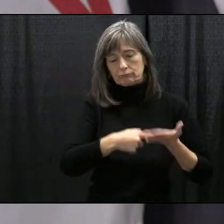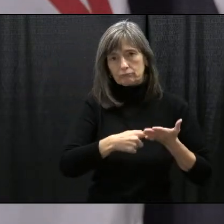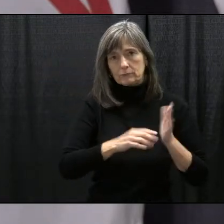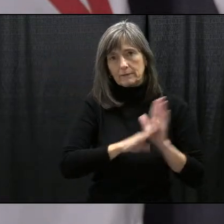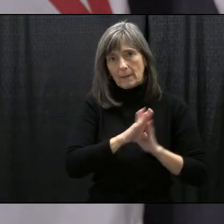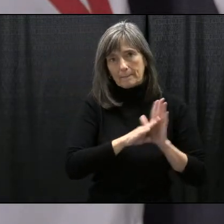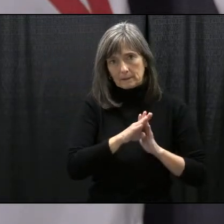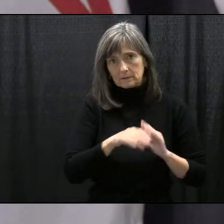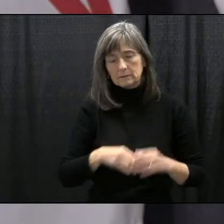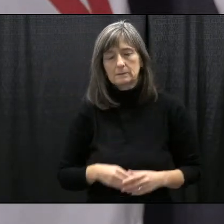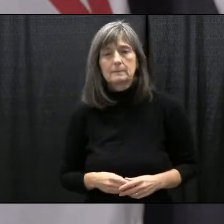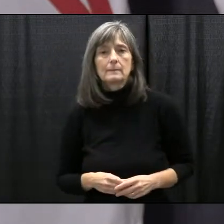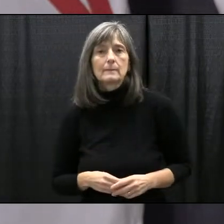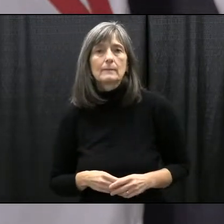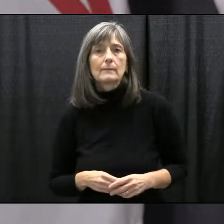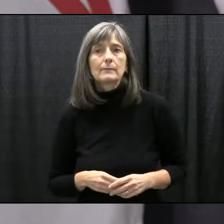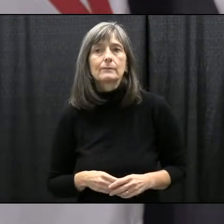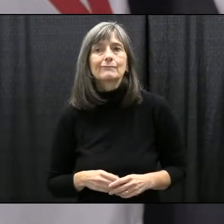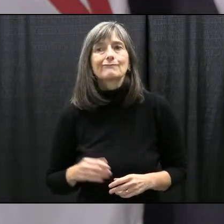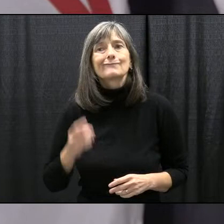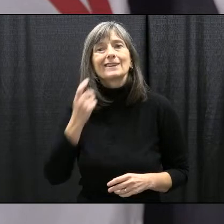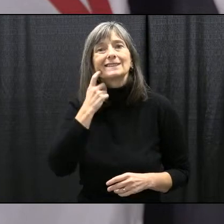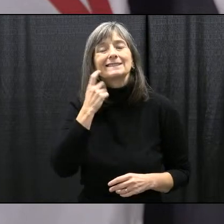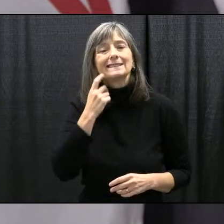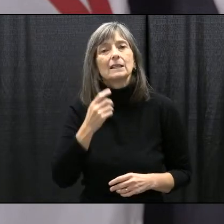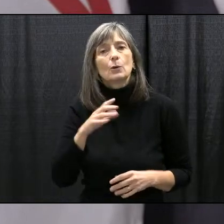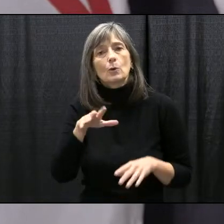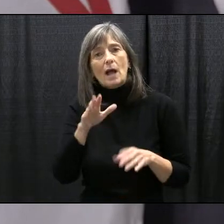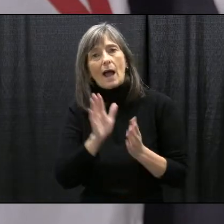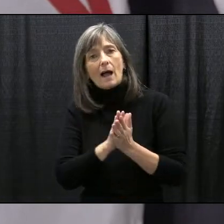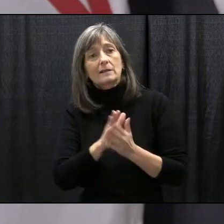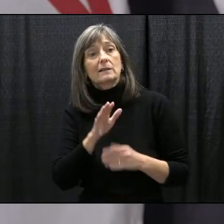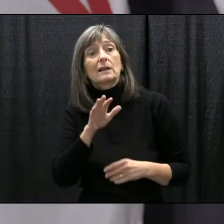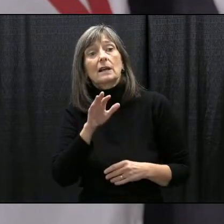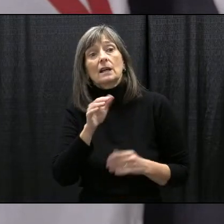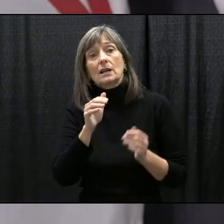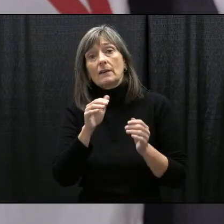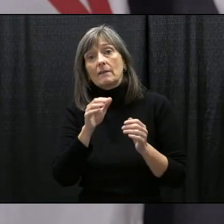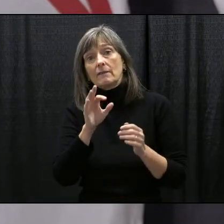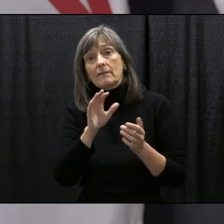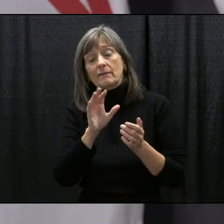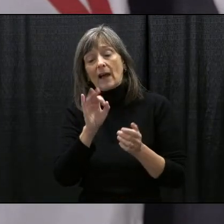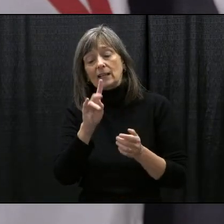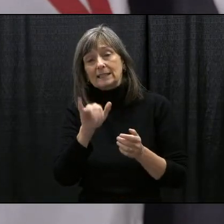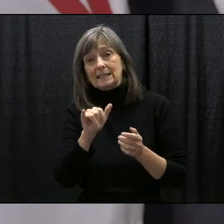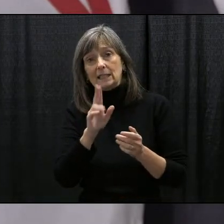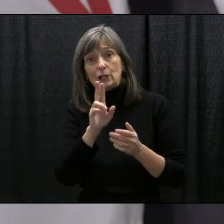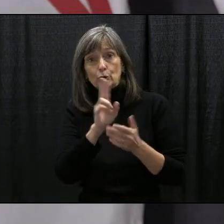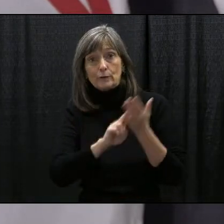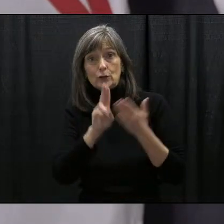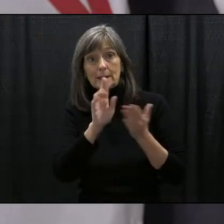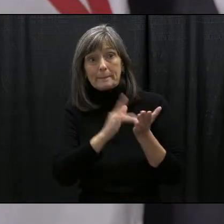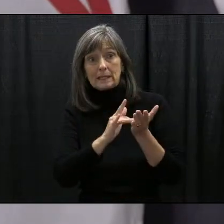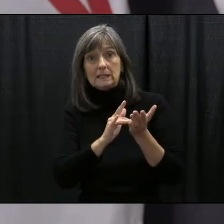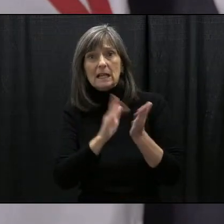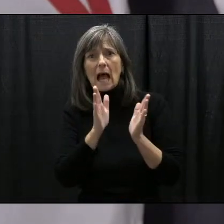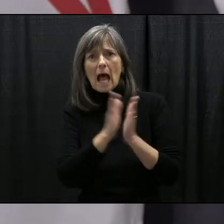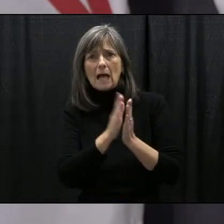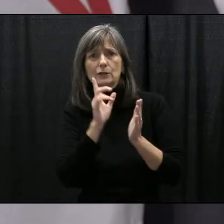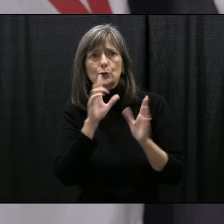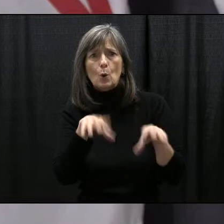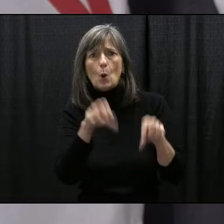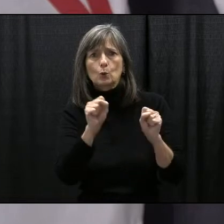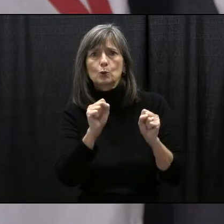Earlier this year, we asked the Faculty of Medicine to host a workshop with key stakeholders to discuss